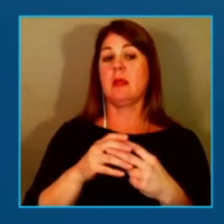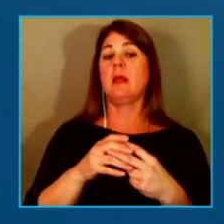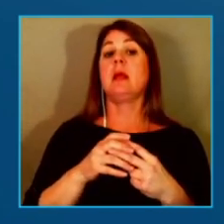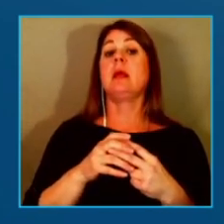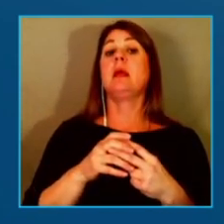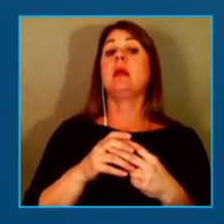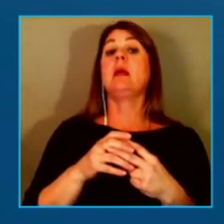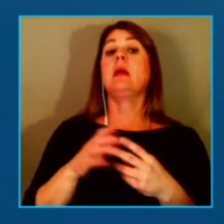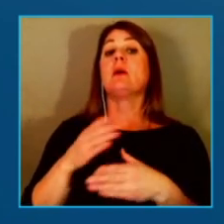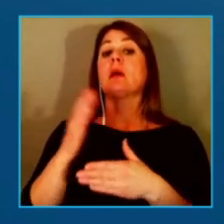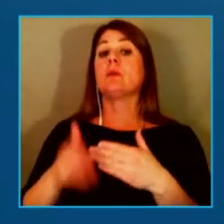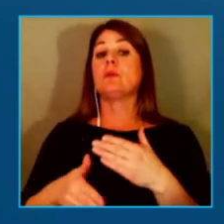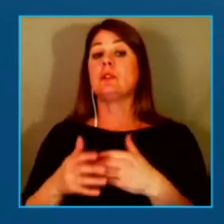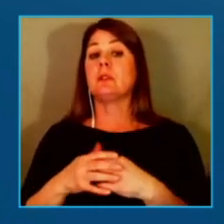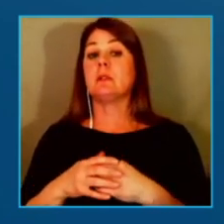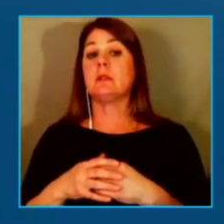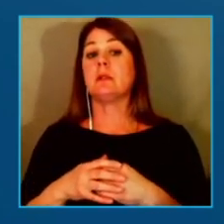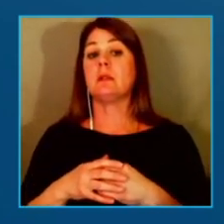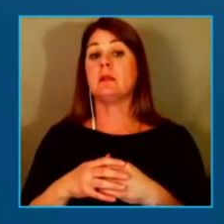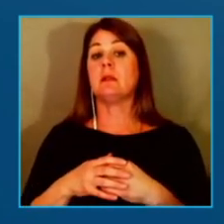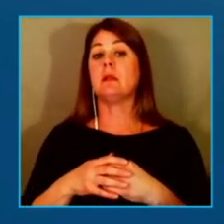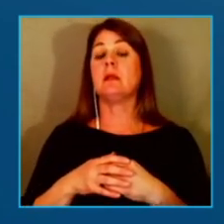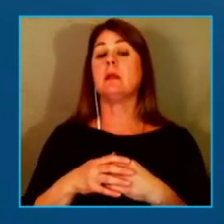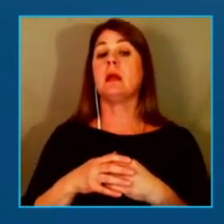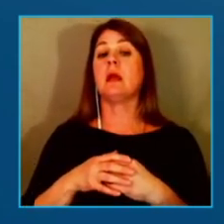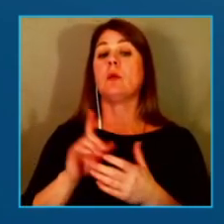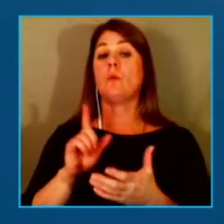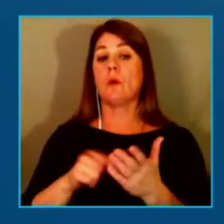that set forth in the memo that we circulated